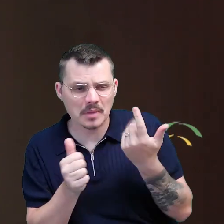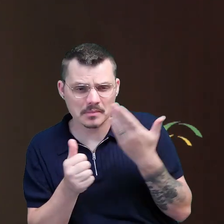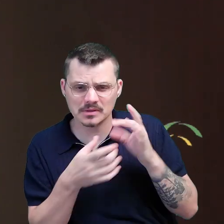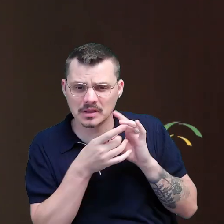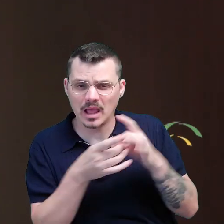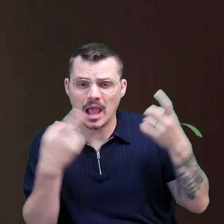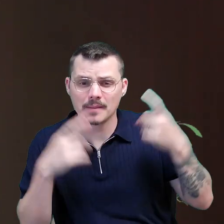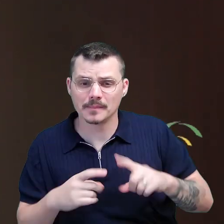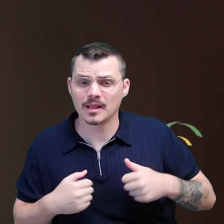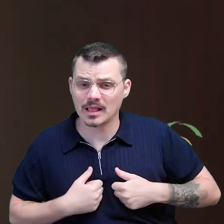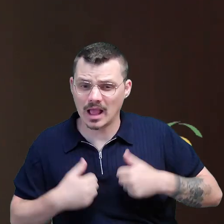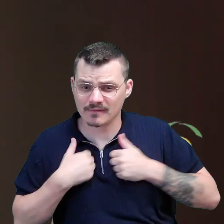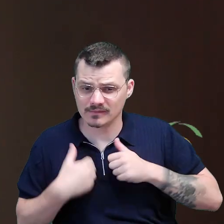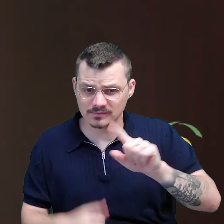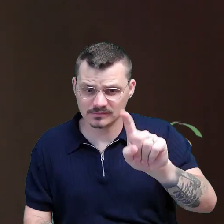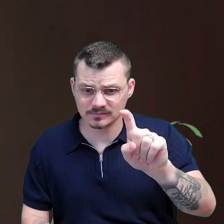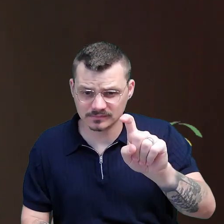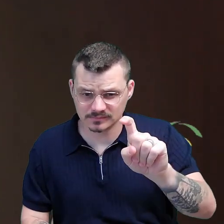life.